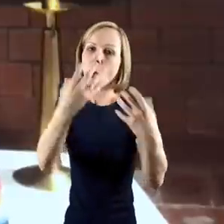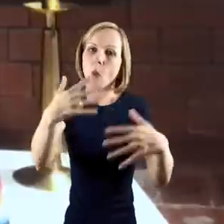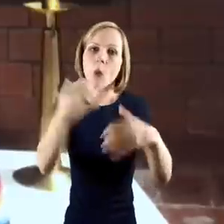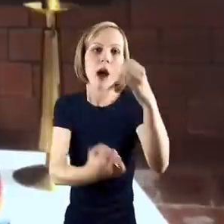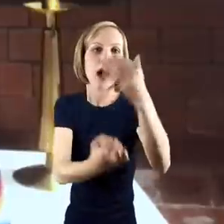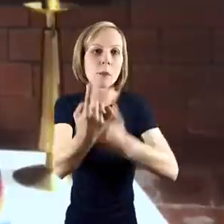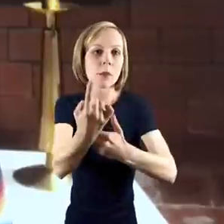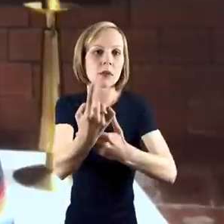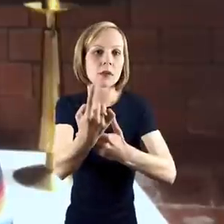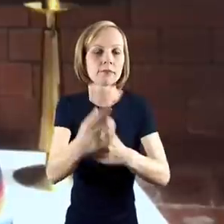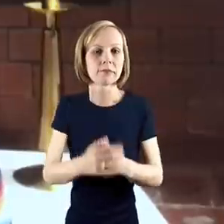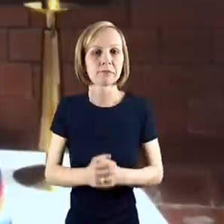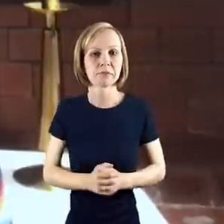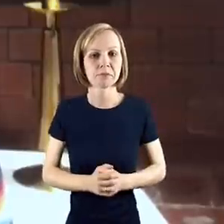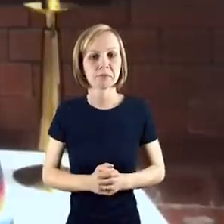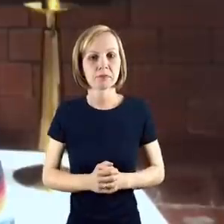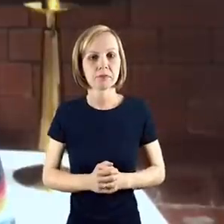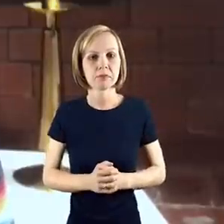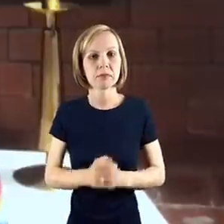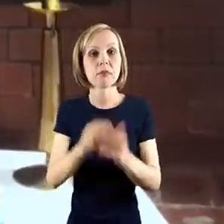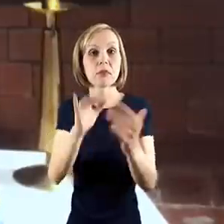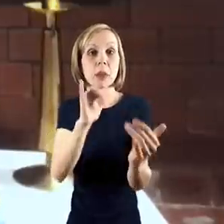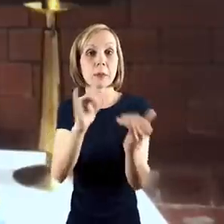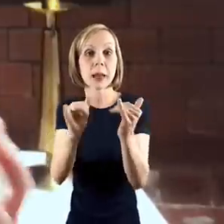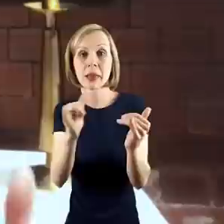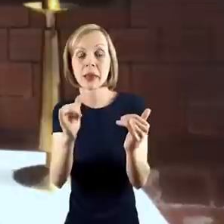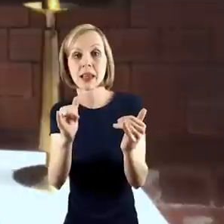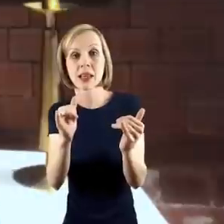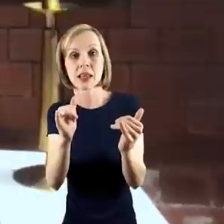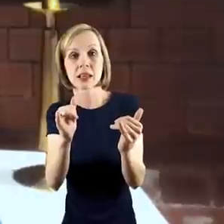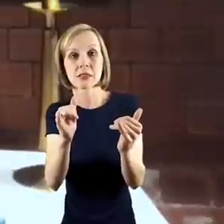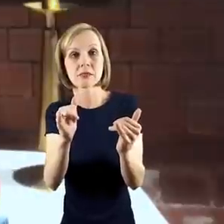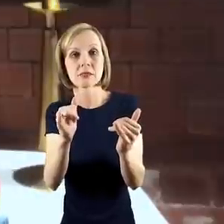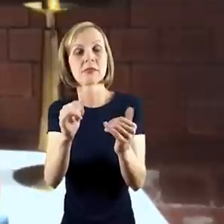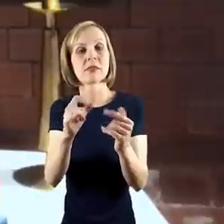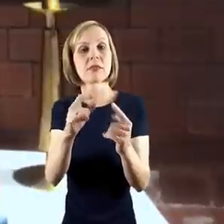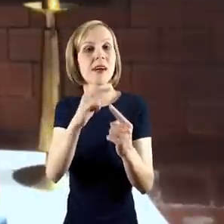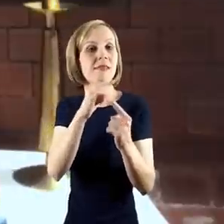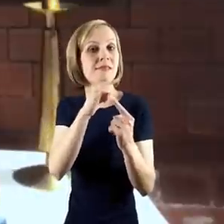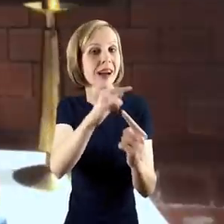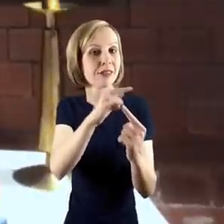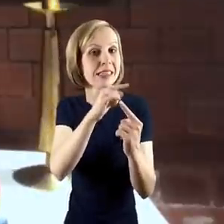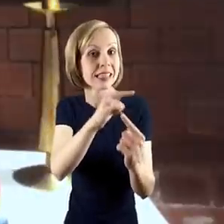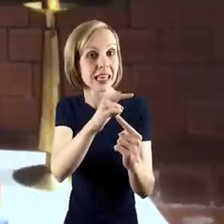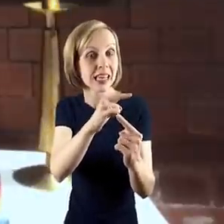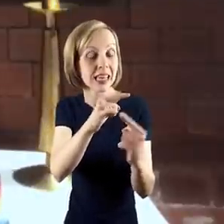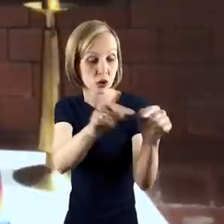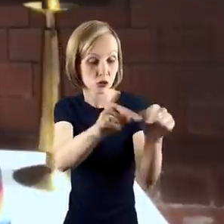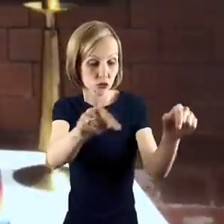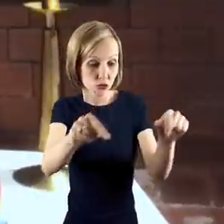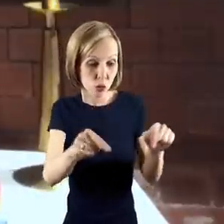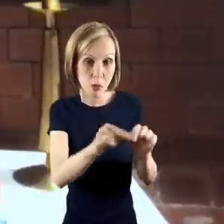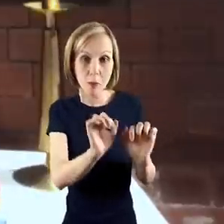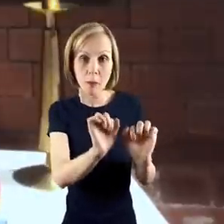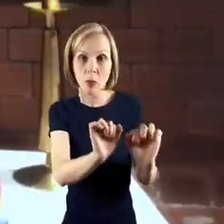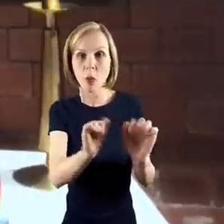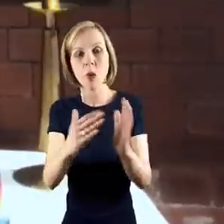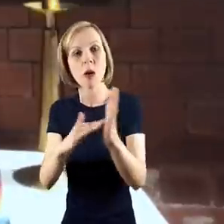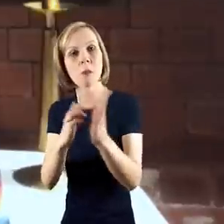most amazing things happen. Whether it's in the room of a Pharisee or his friends Mary, Martha, and